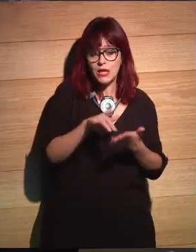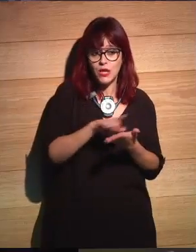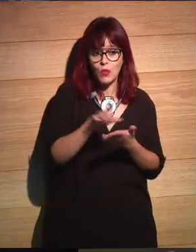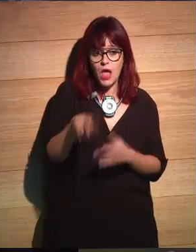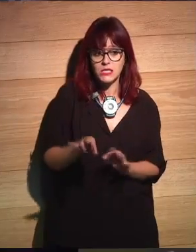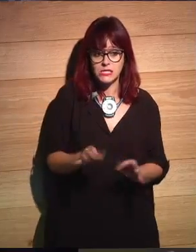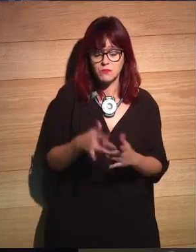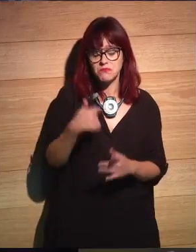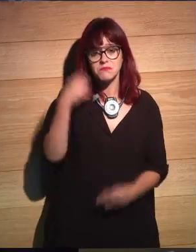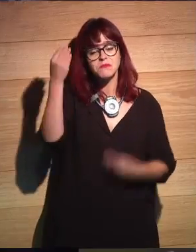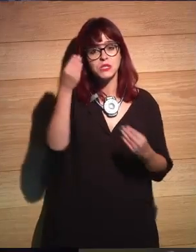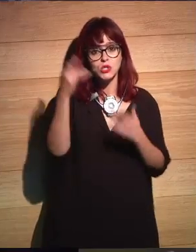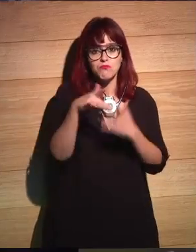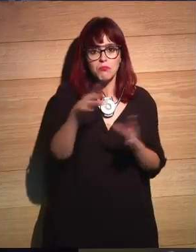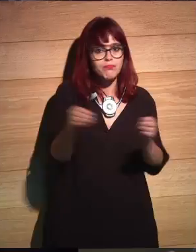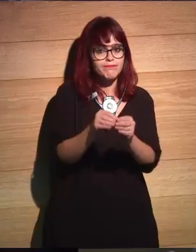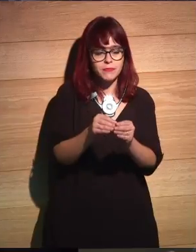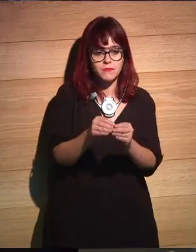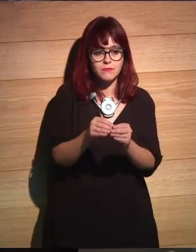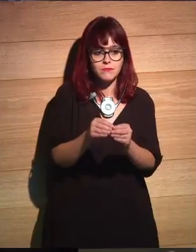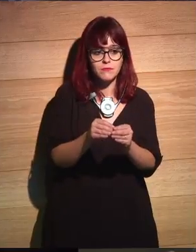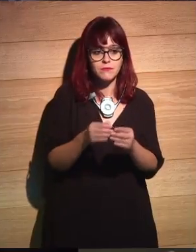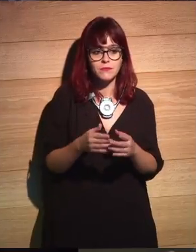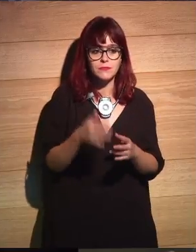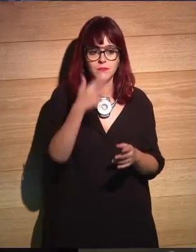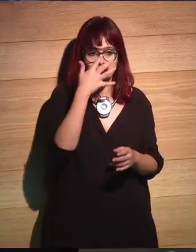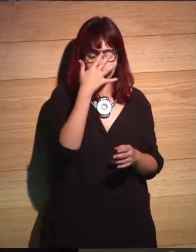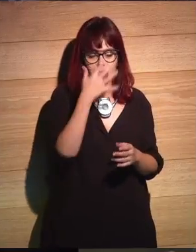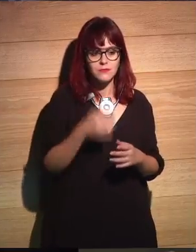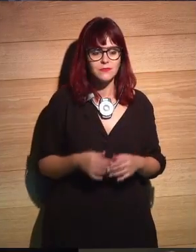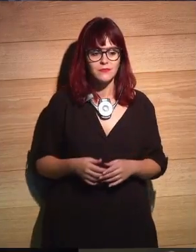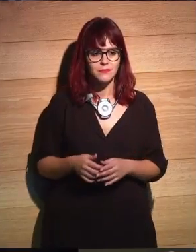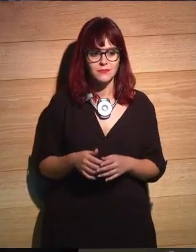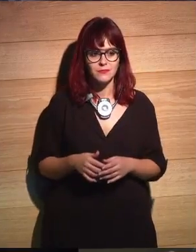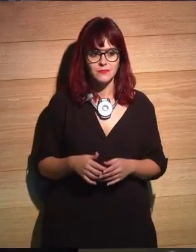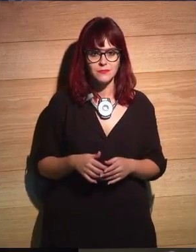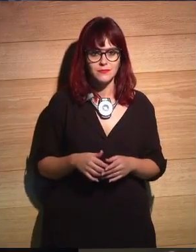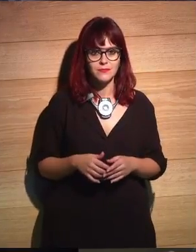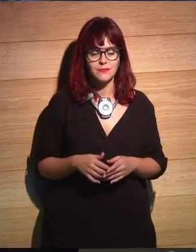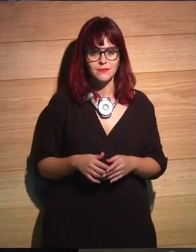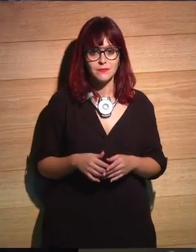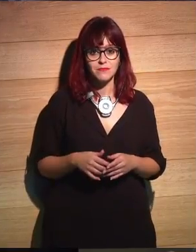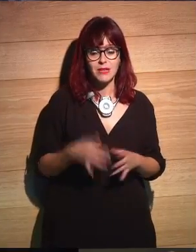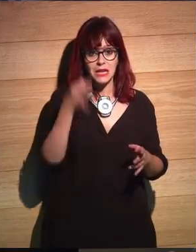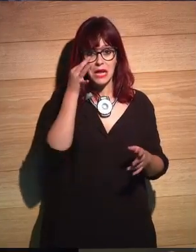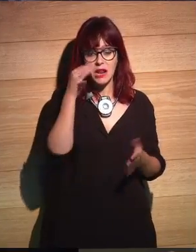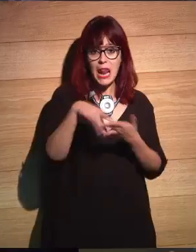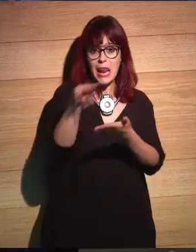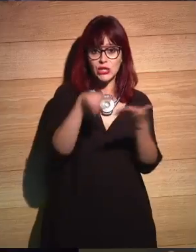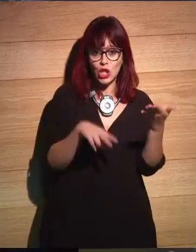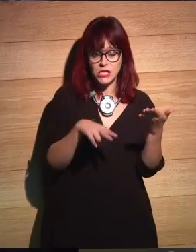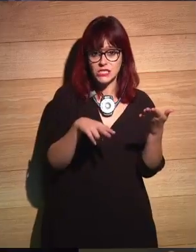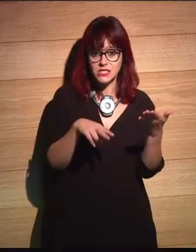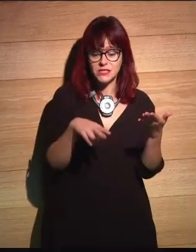Yeah, I think so too, but we have both. I mean, we have the readers that are picking up the